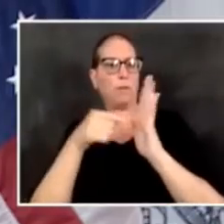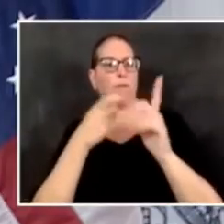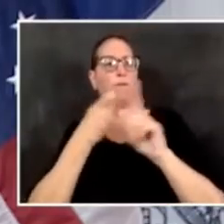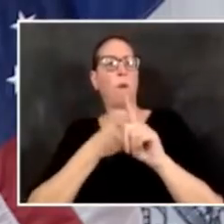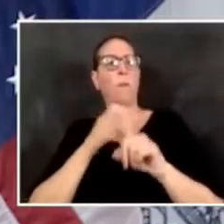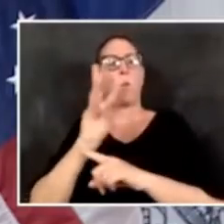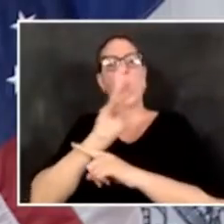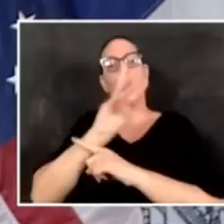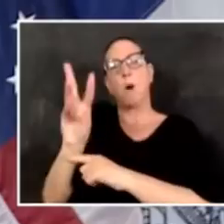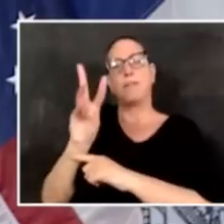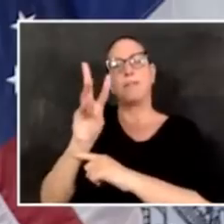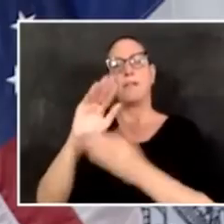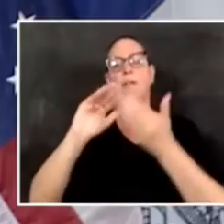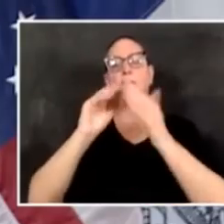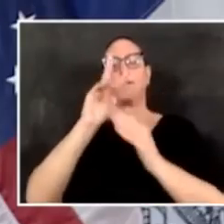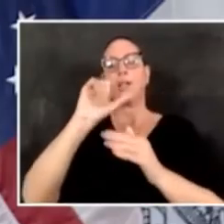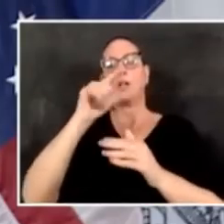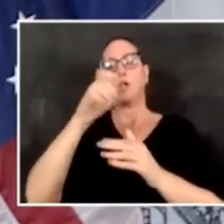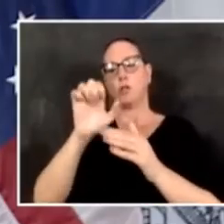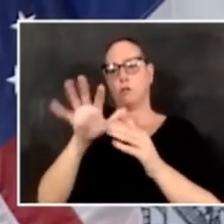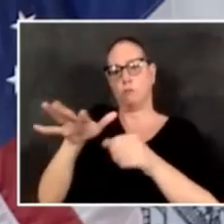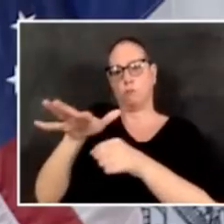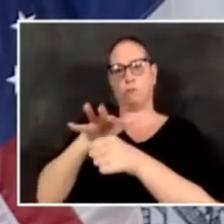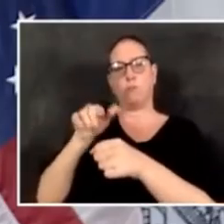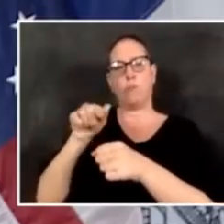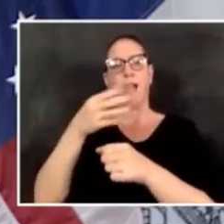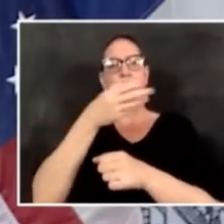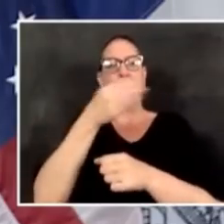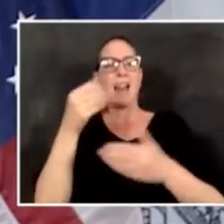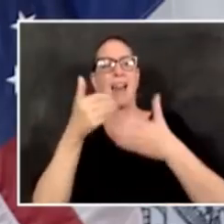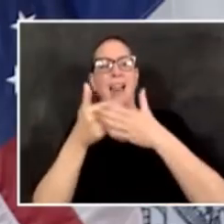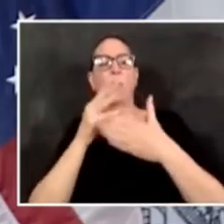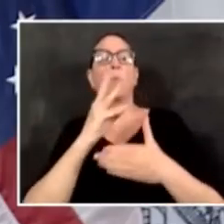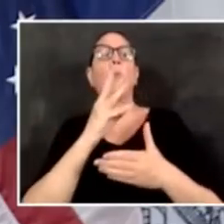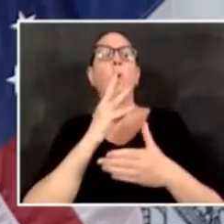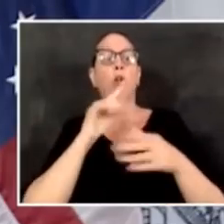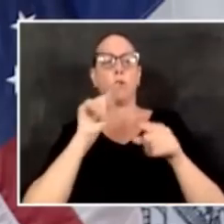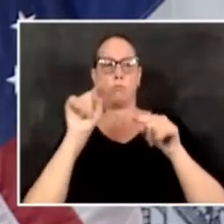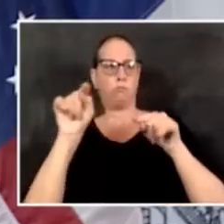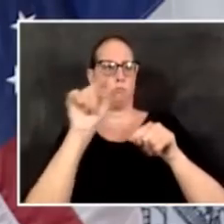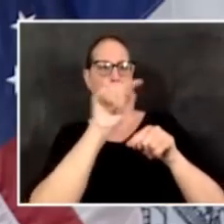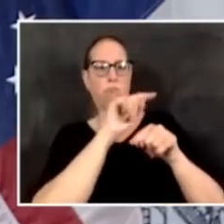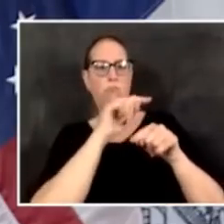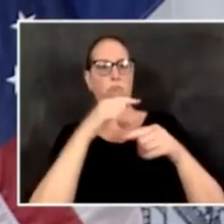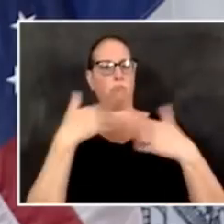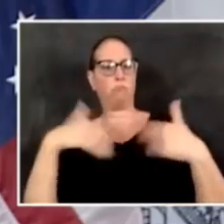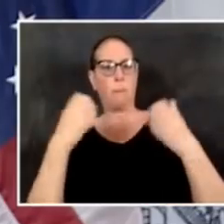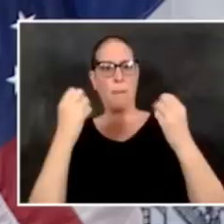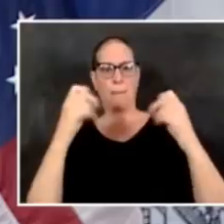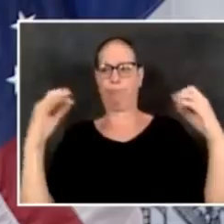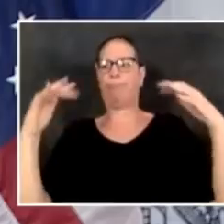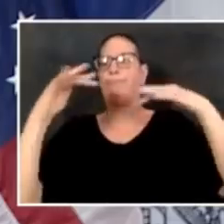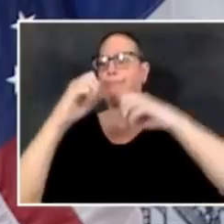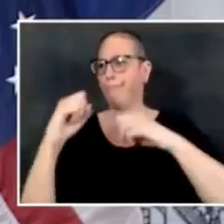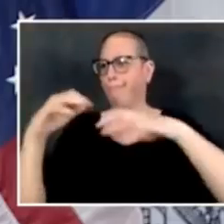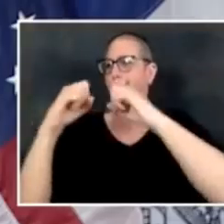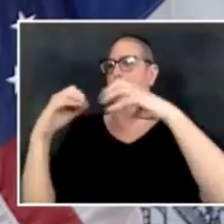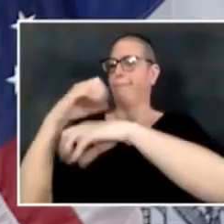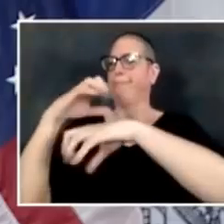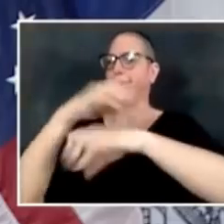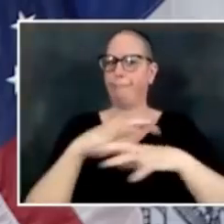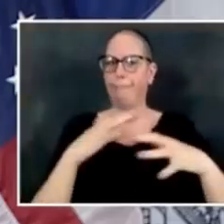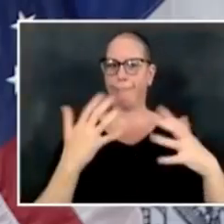know the police department has plenty of experience with crowd control at big events and even limiting people